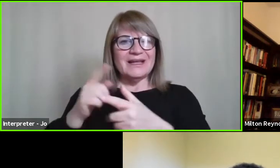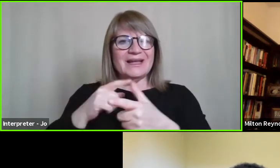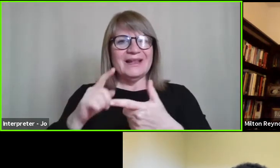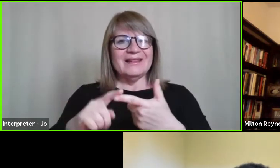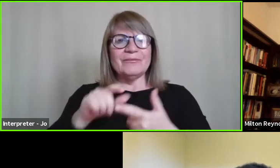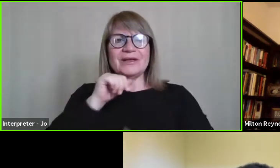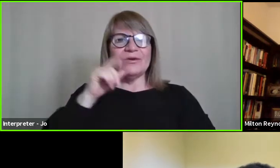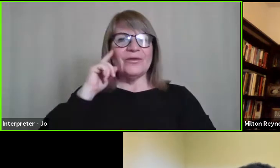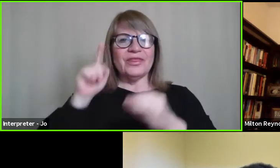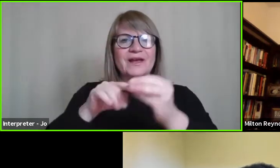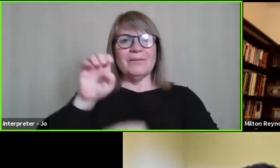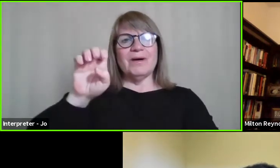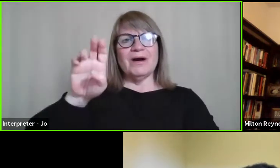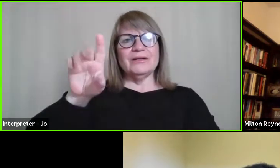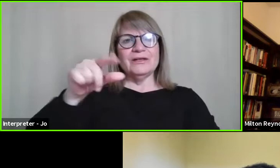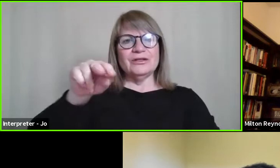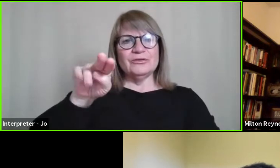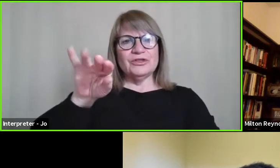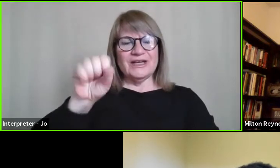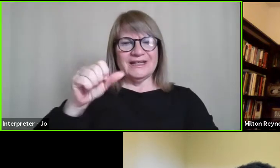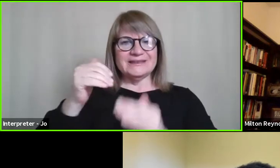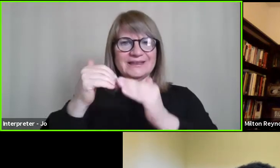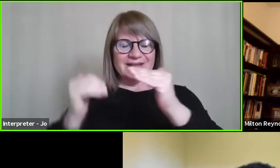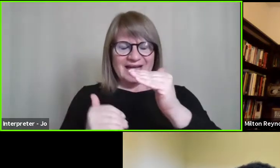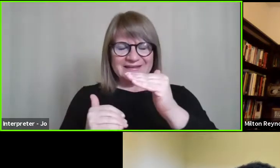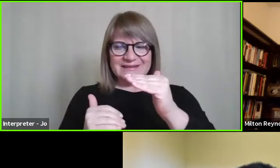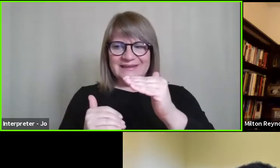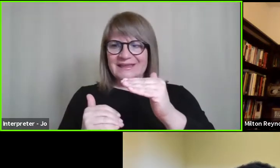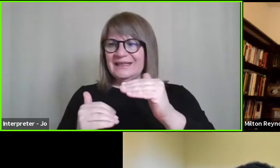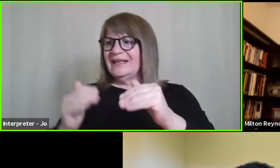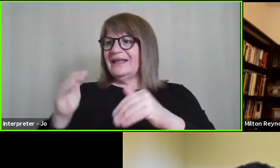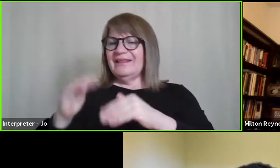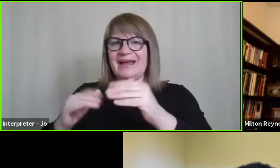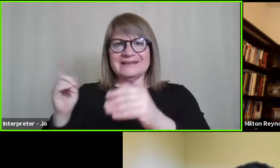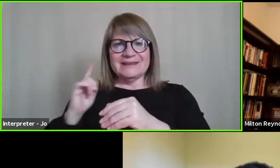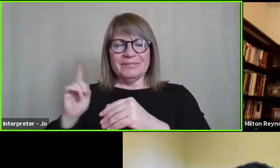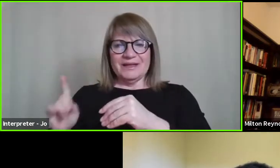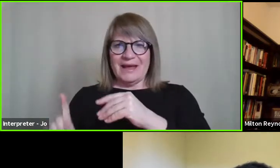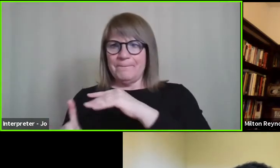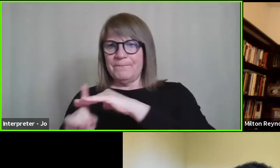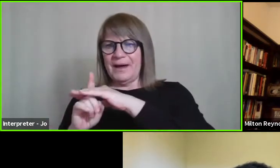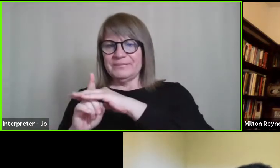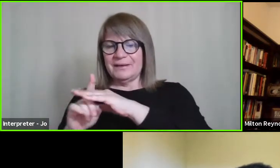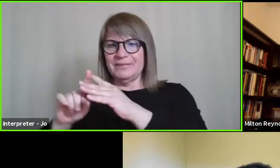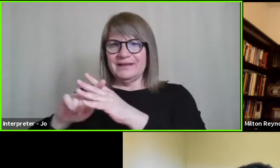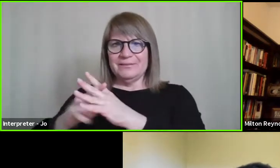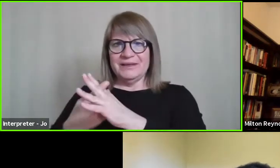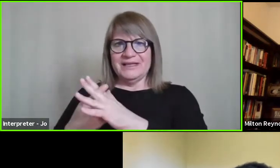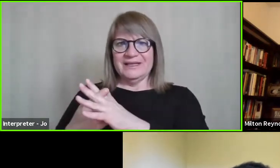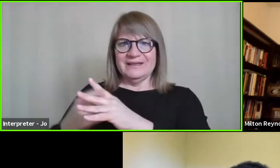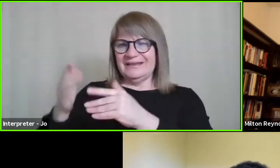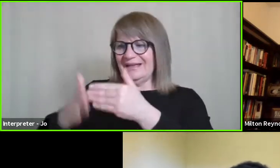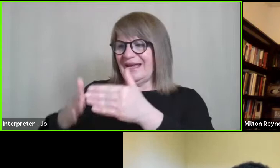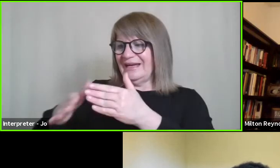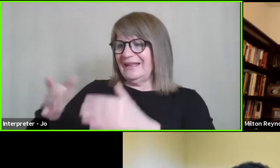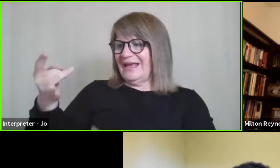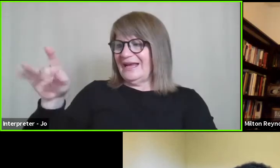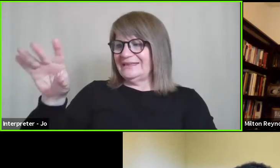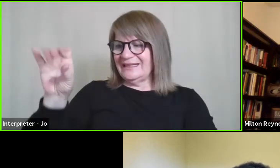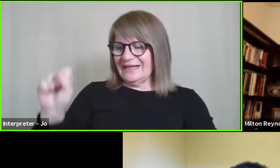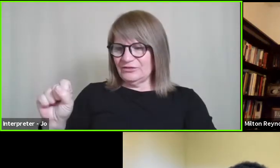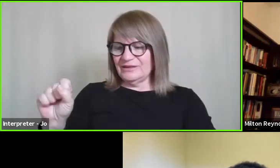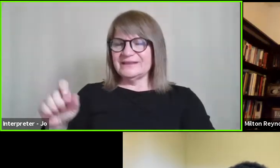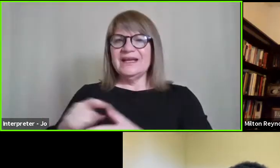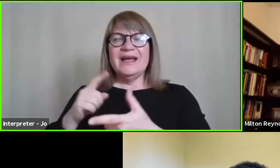something that kind of uh rose in early 20th century peaked in the mid to late uh or something mid 20th century and then somehow